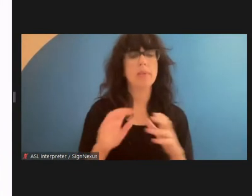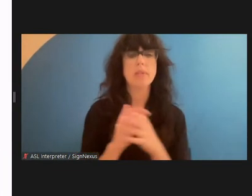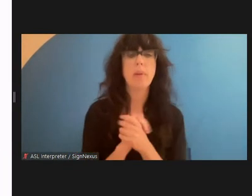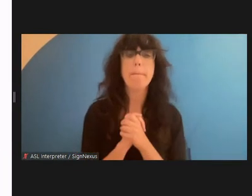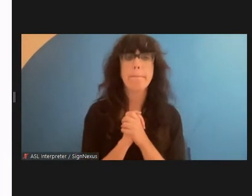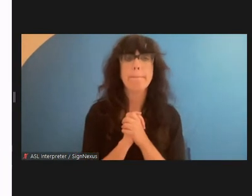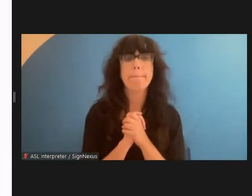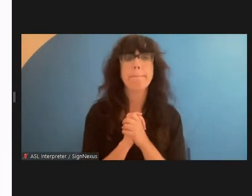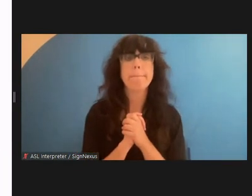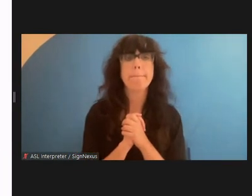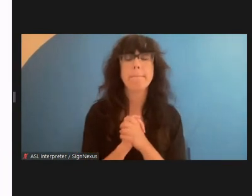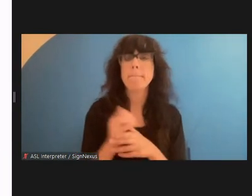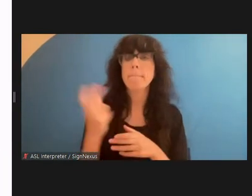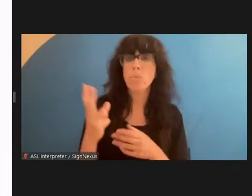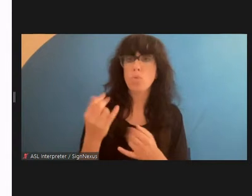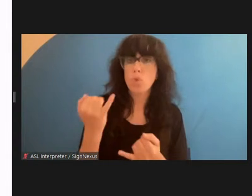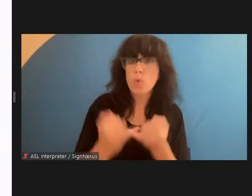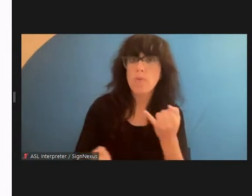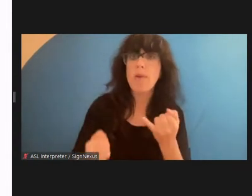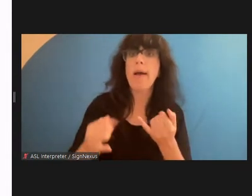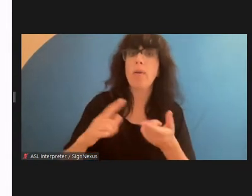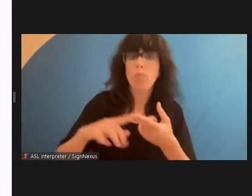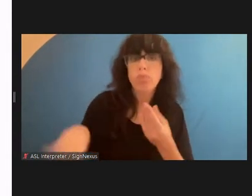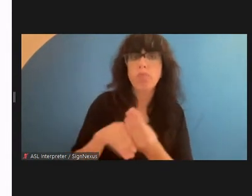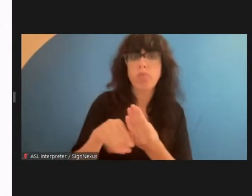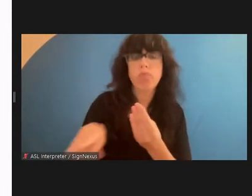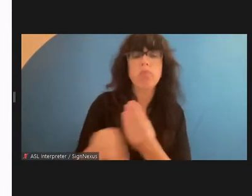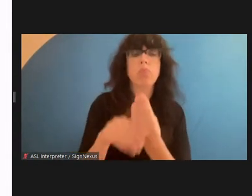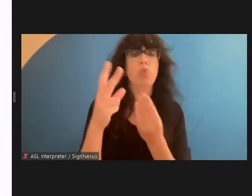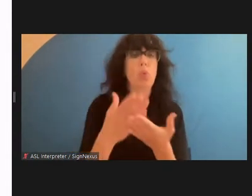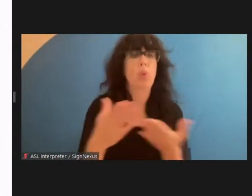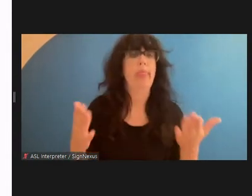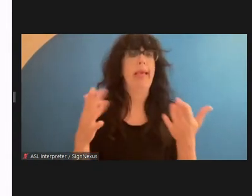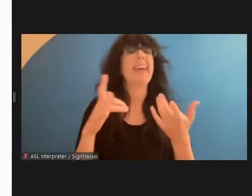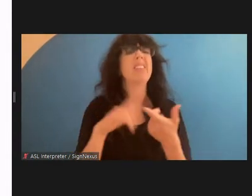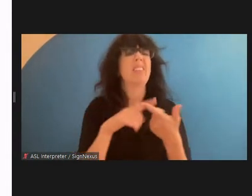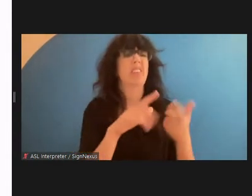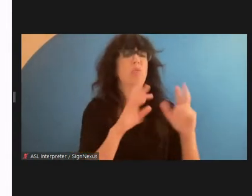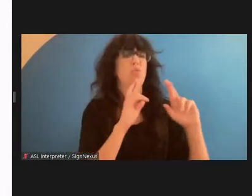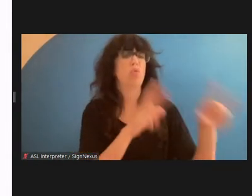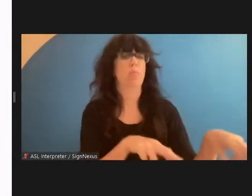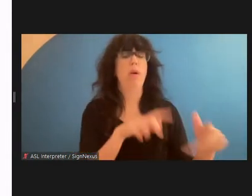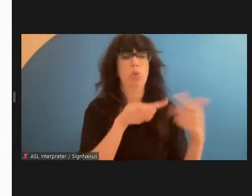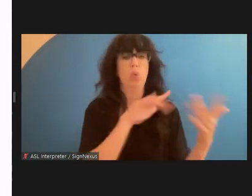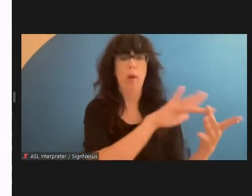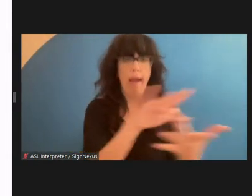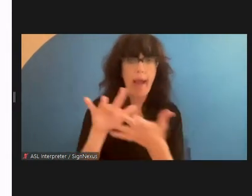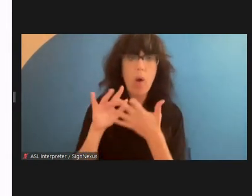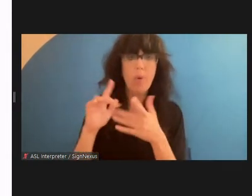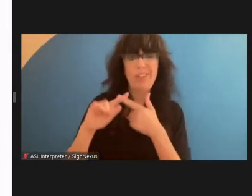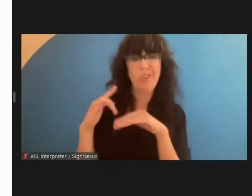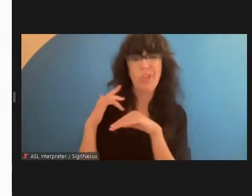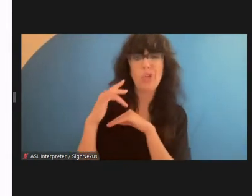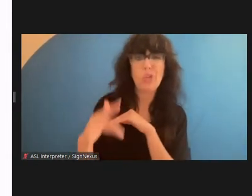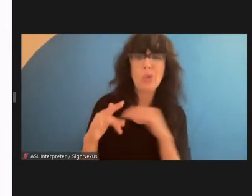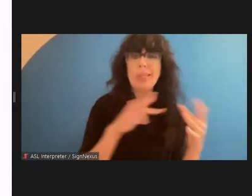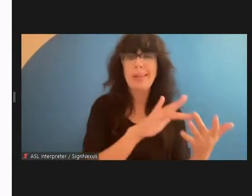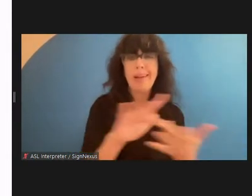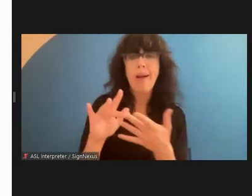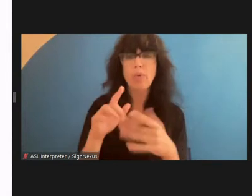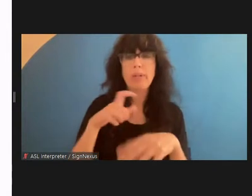there were two final additional enhancements i would like to mention and again they were in response to outreach during the early outreach period